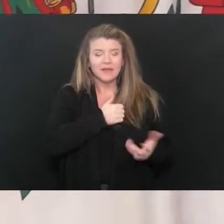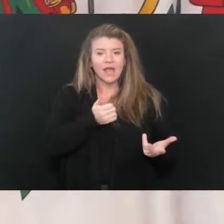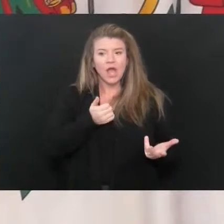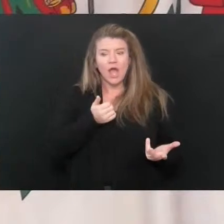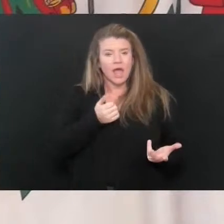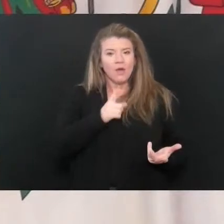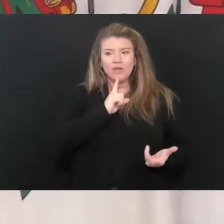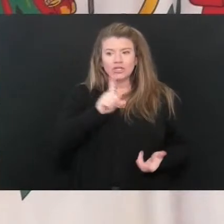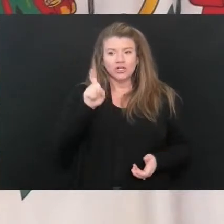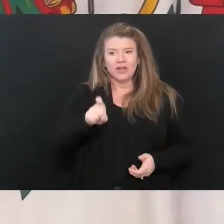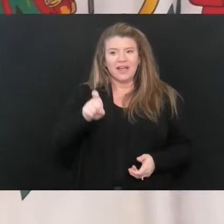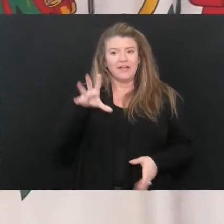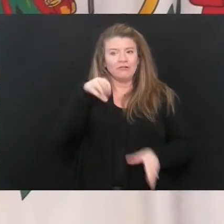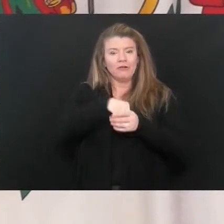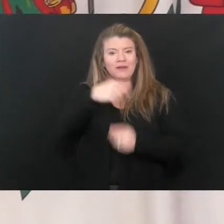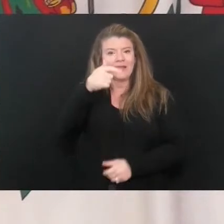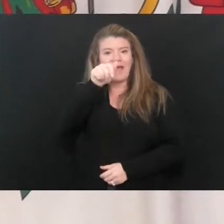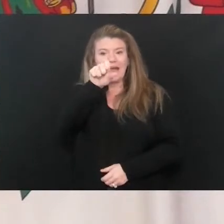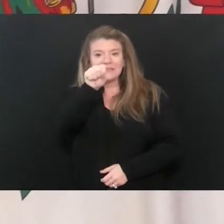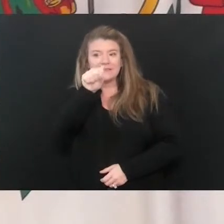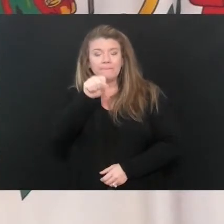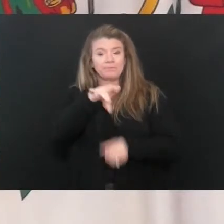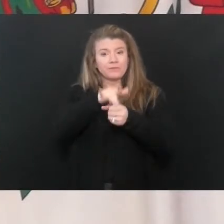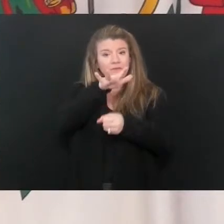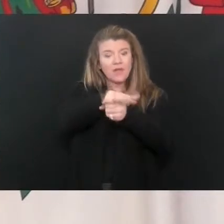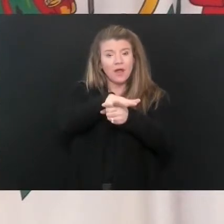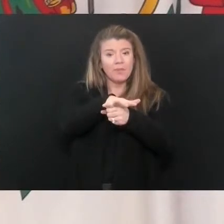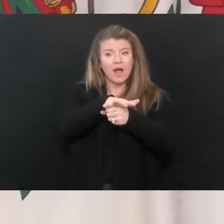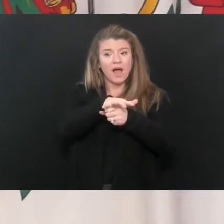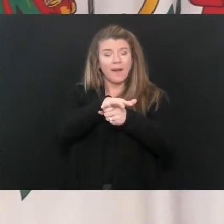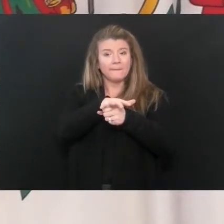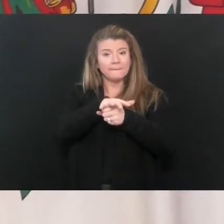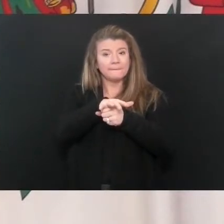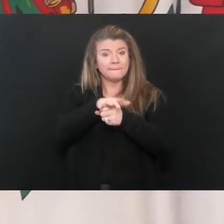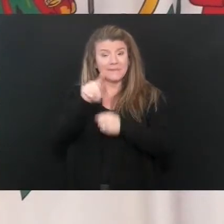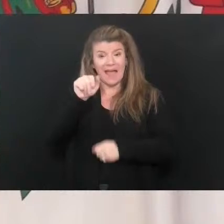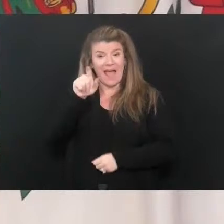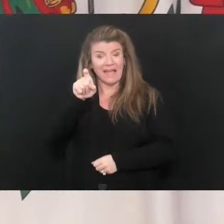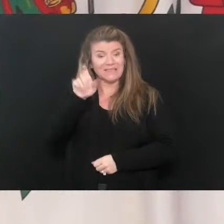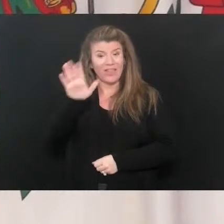our gas people. Our soda tax people have not had an increase in